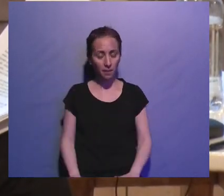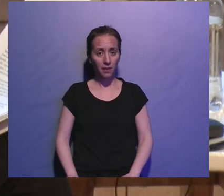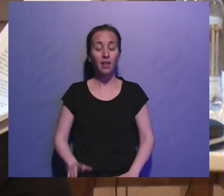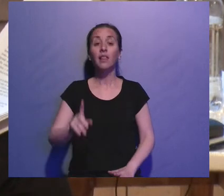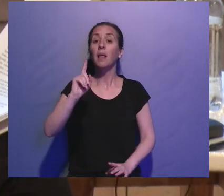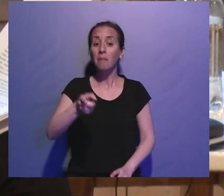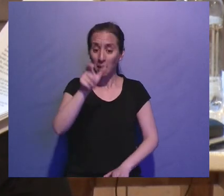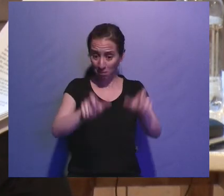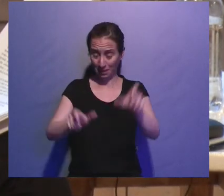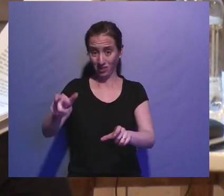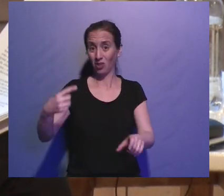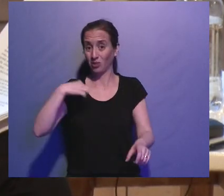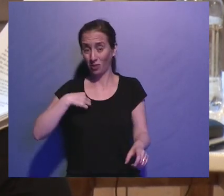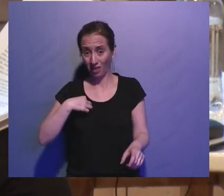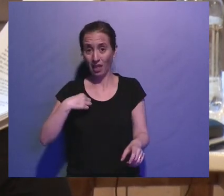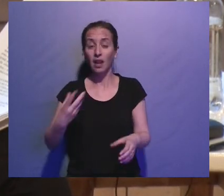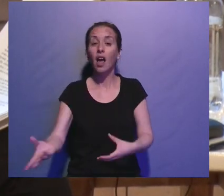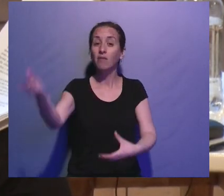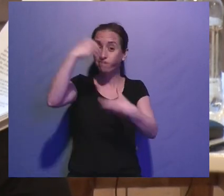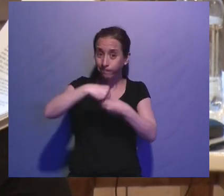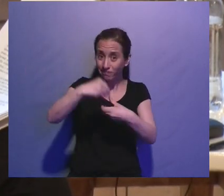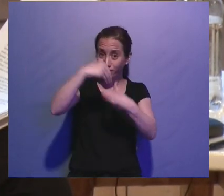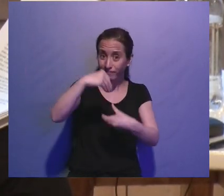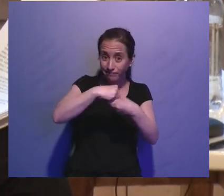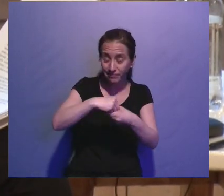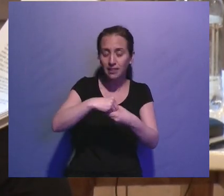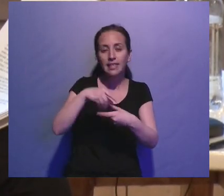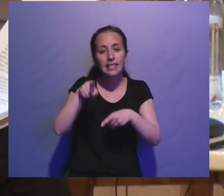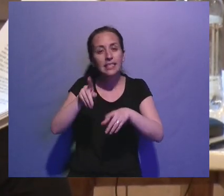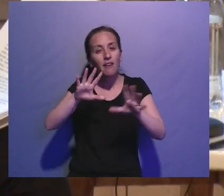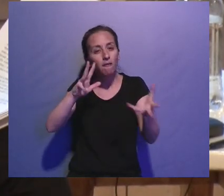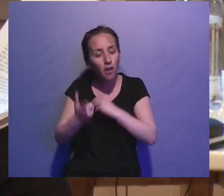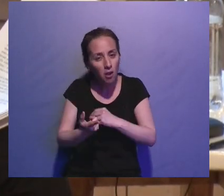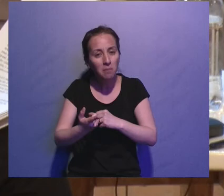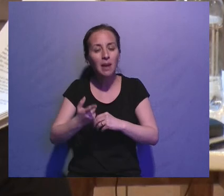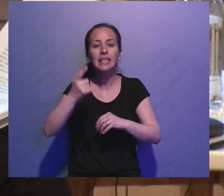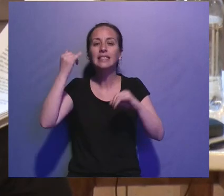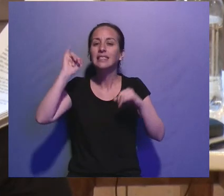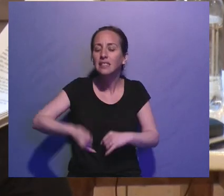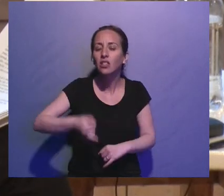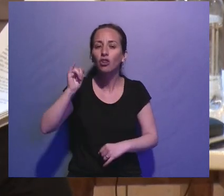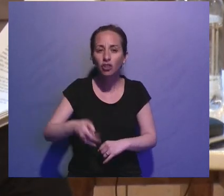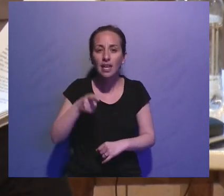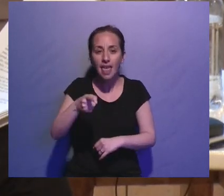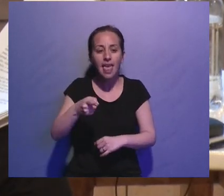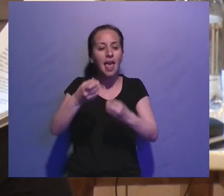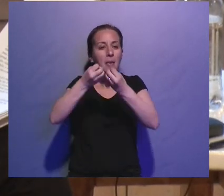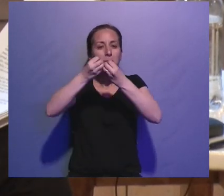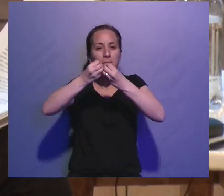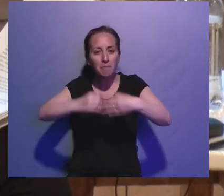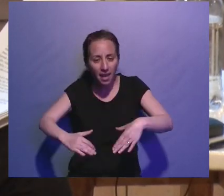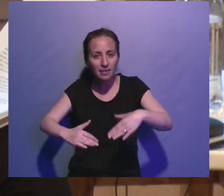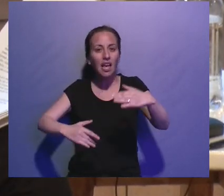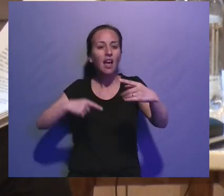awareness among citizens so that they know their laws. We believe that citizen engagement is